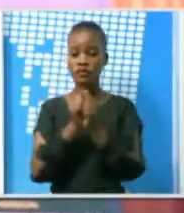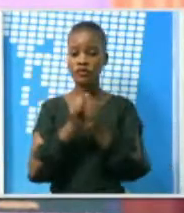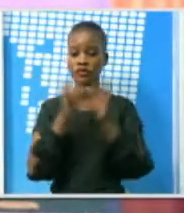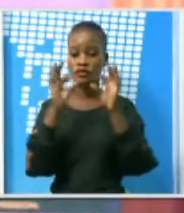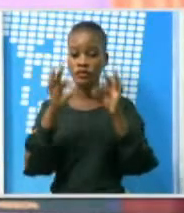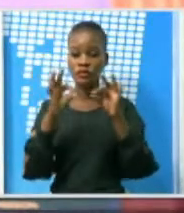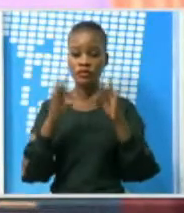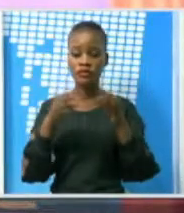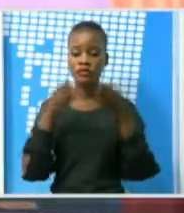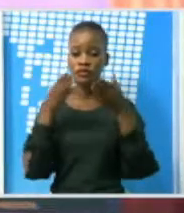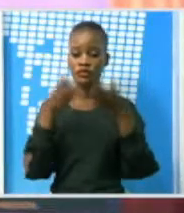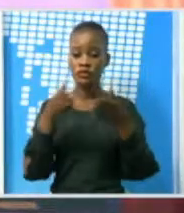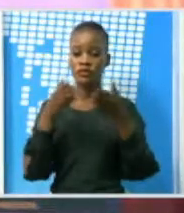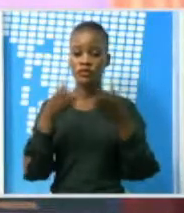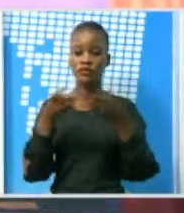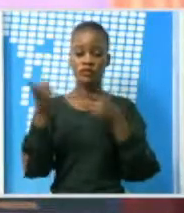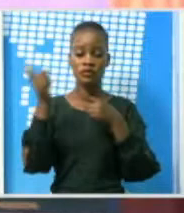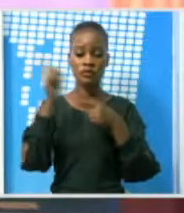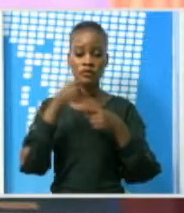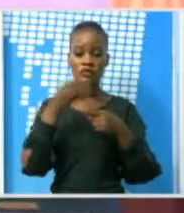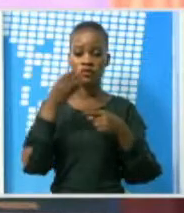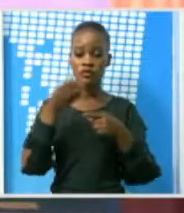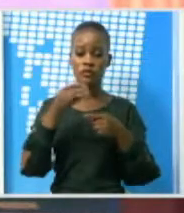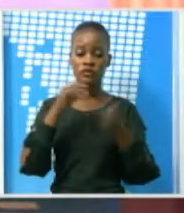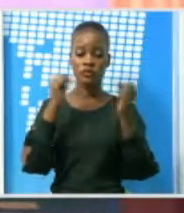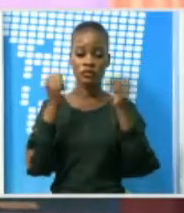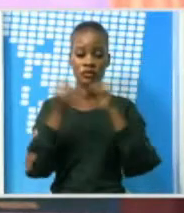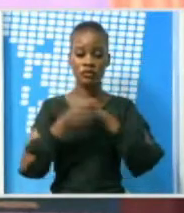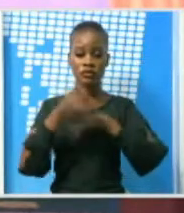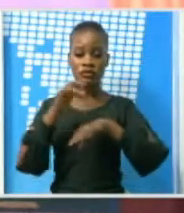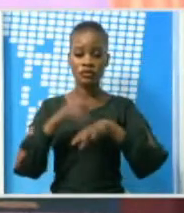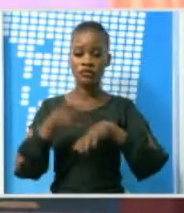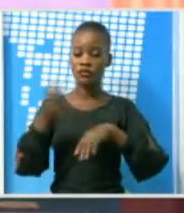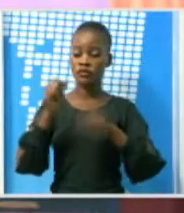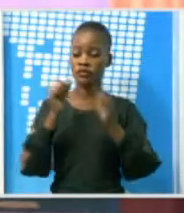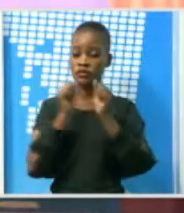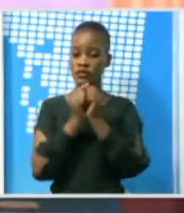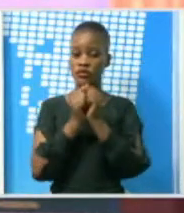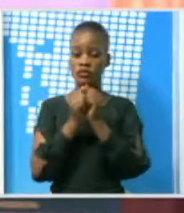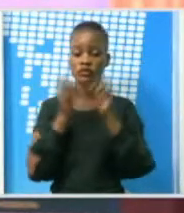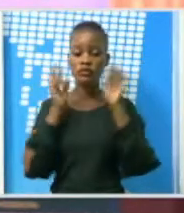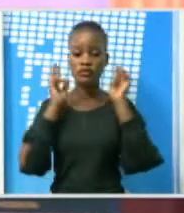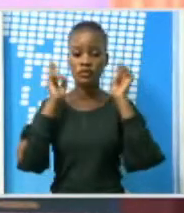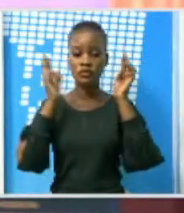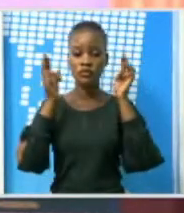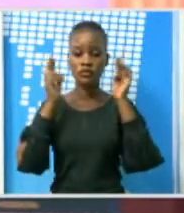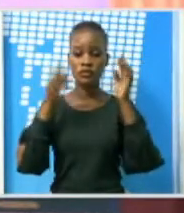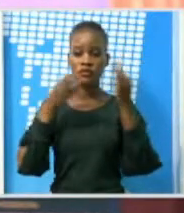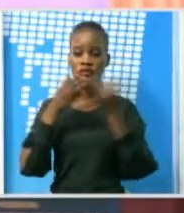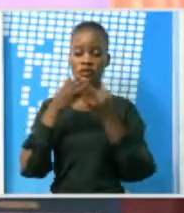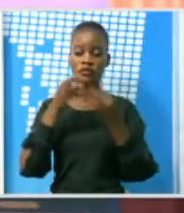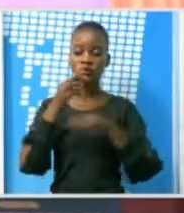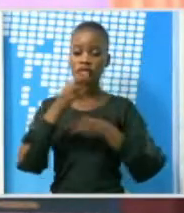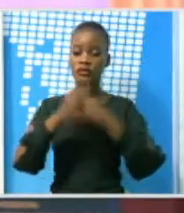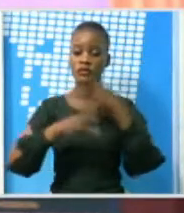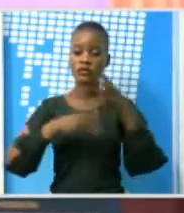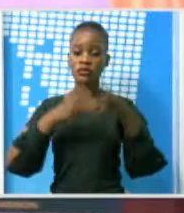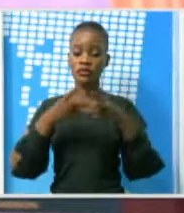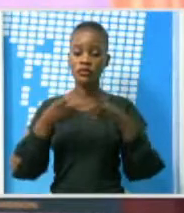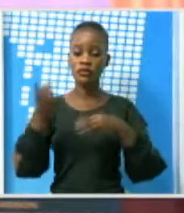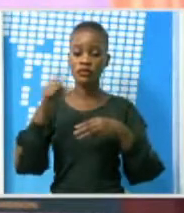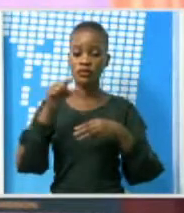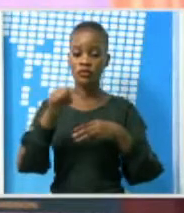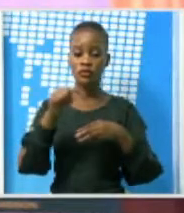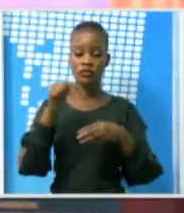their books in terms of their asset value, so that fund, there's funding already. Through this World Bank project, we are just